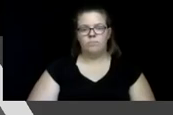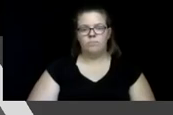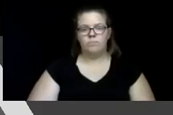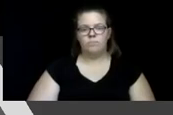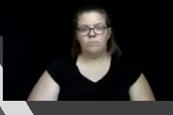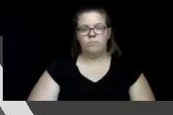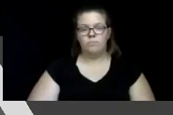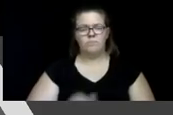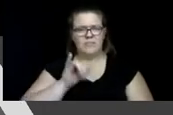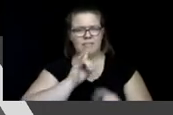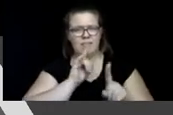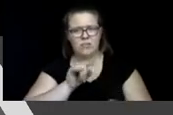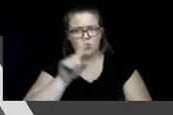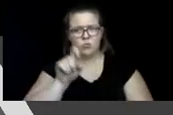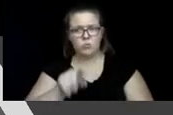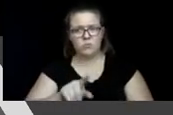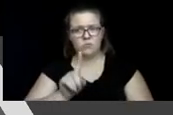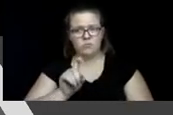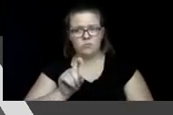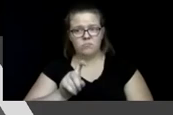Does that answer that question?